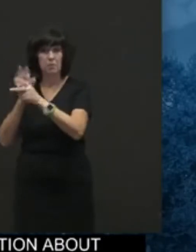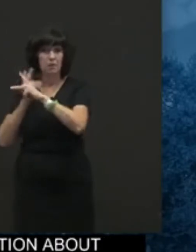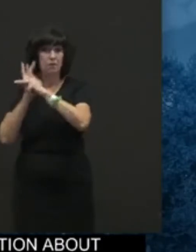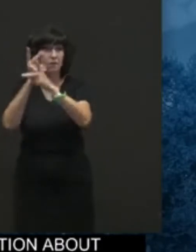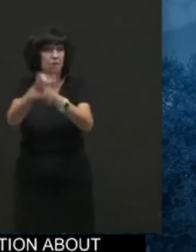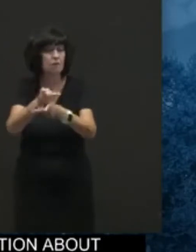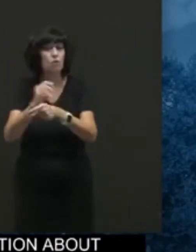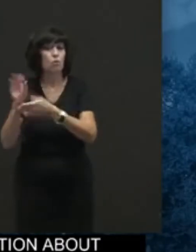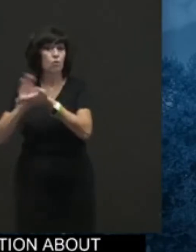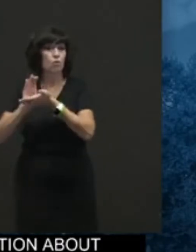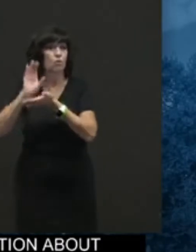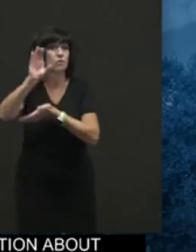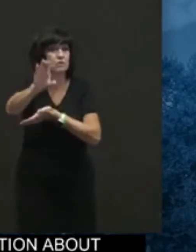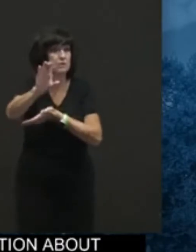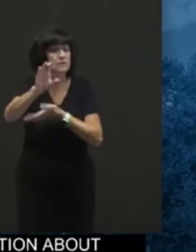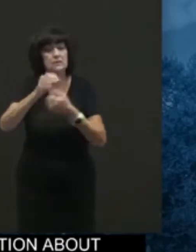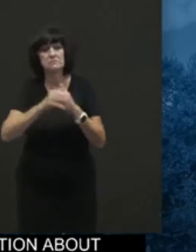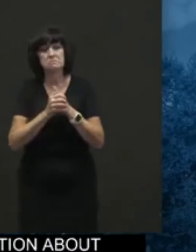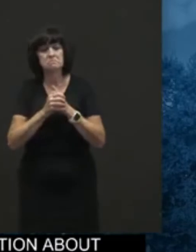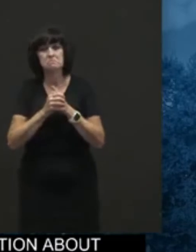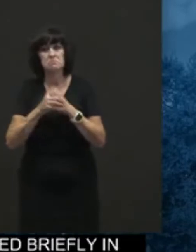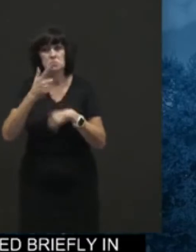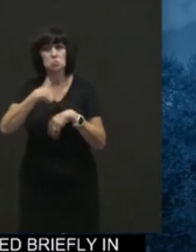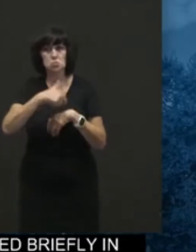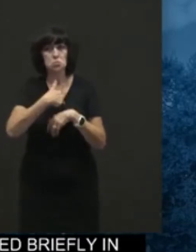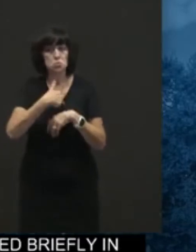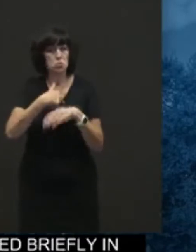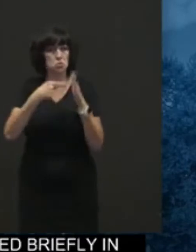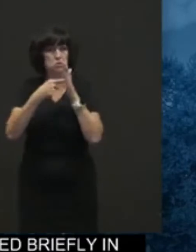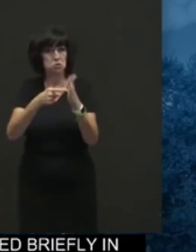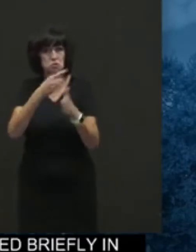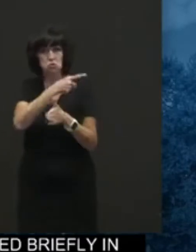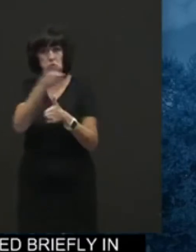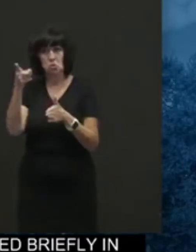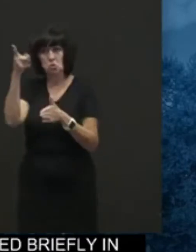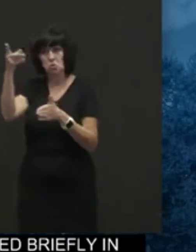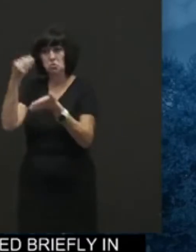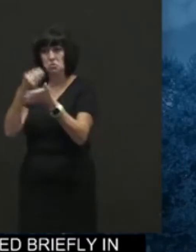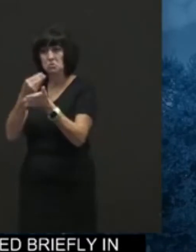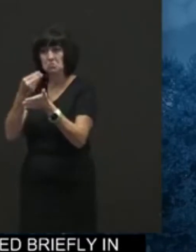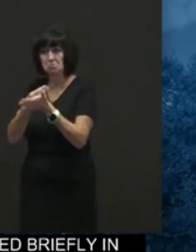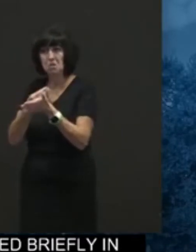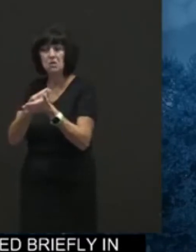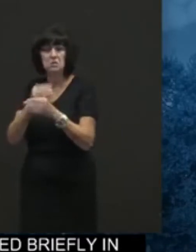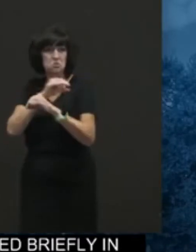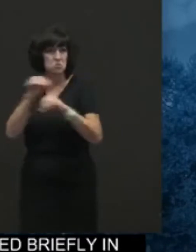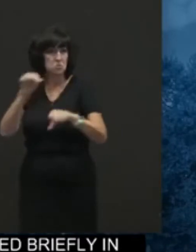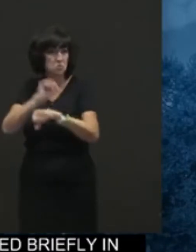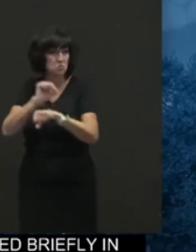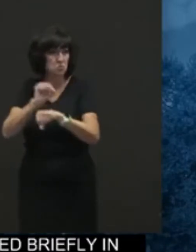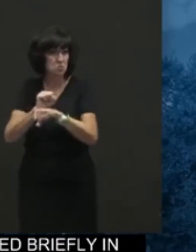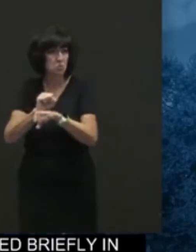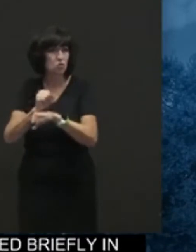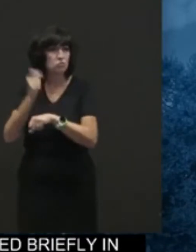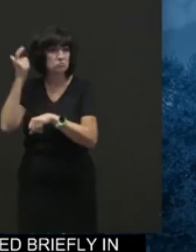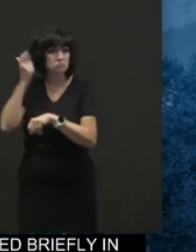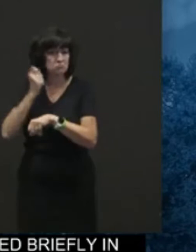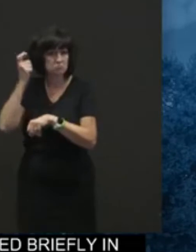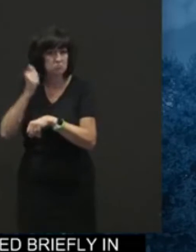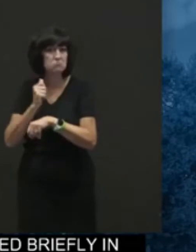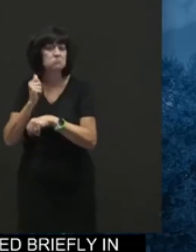briefly in the presentation today the big buckets there: unemployment insurance trust